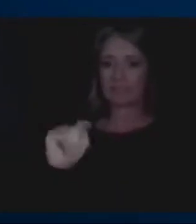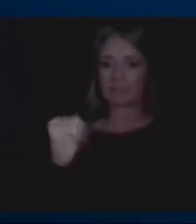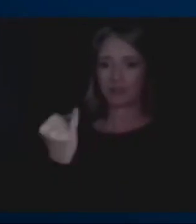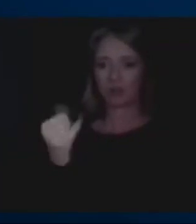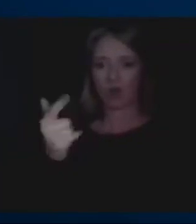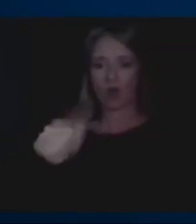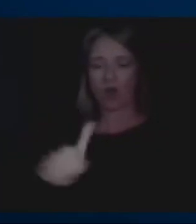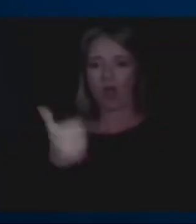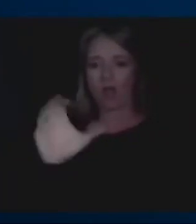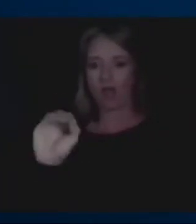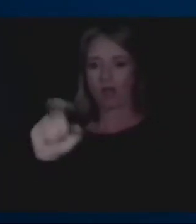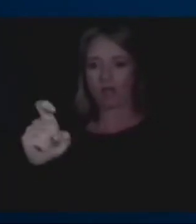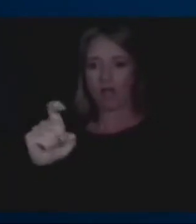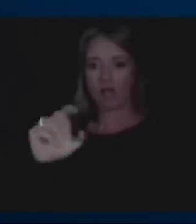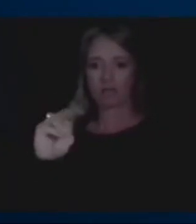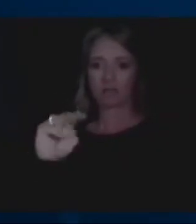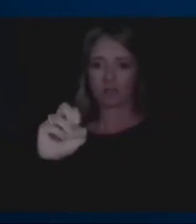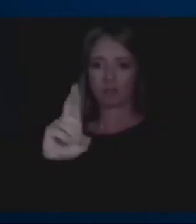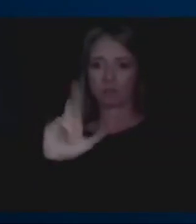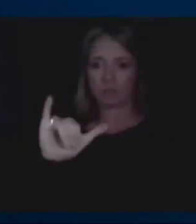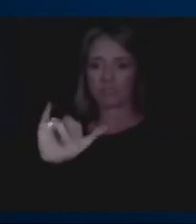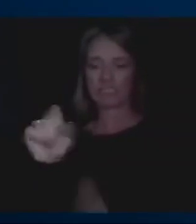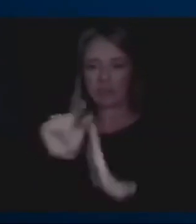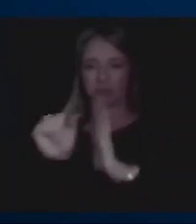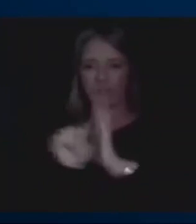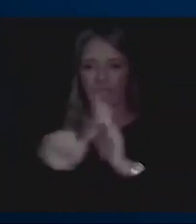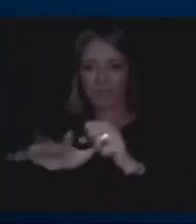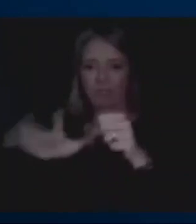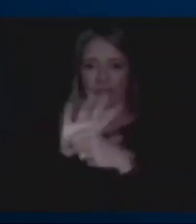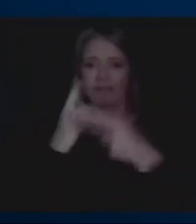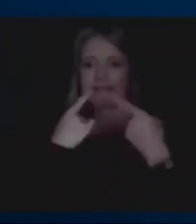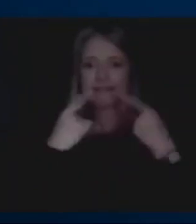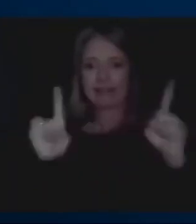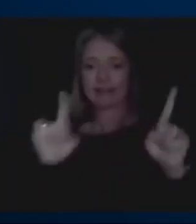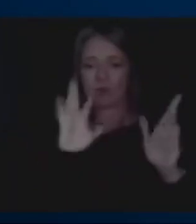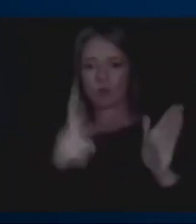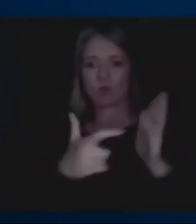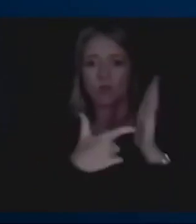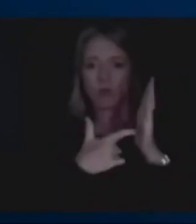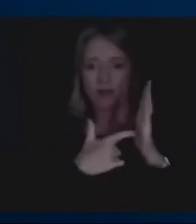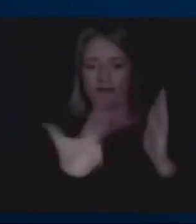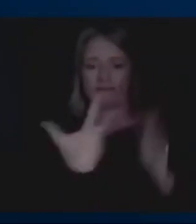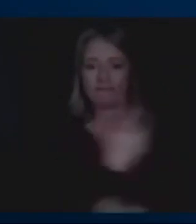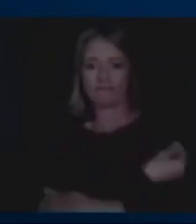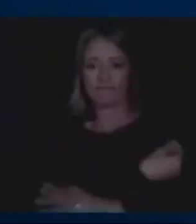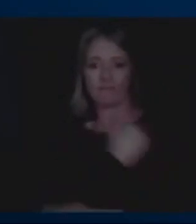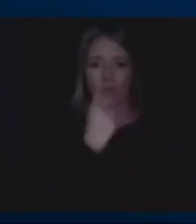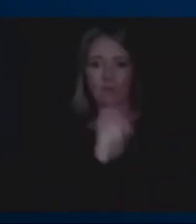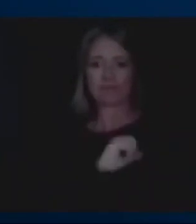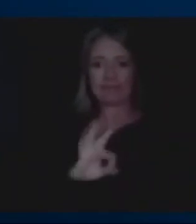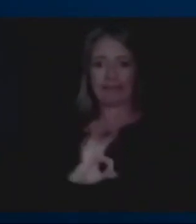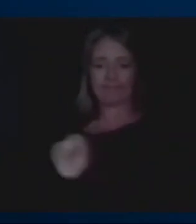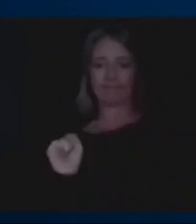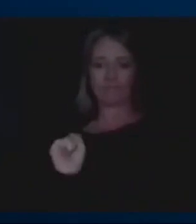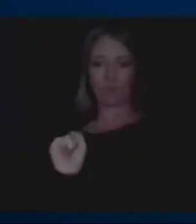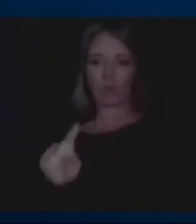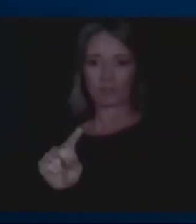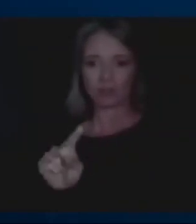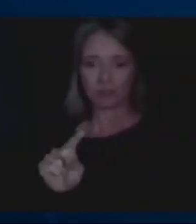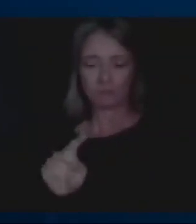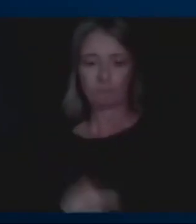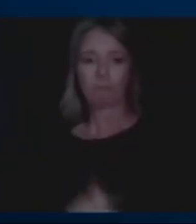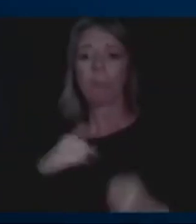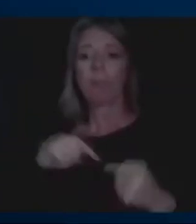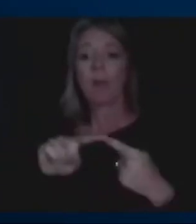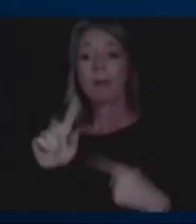in Springfield announcing that they are requiring vaccination for their staff, the question is, when will KU make